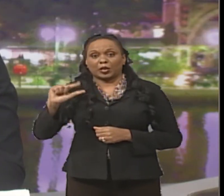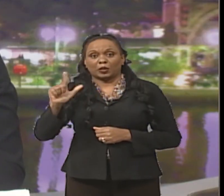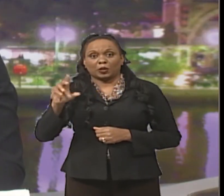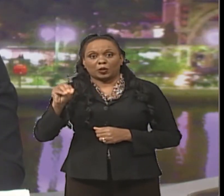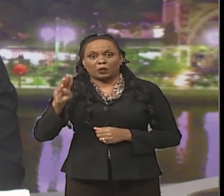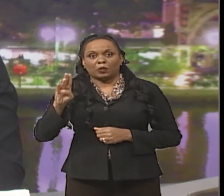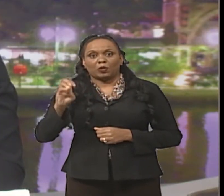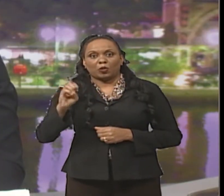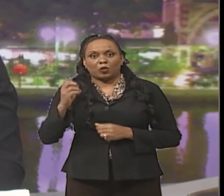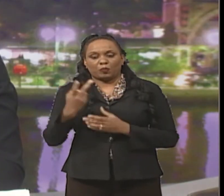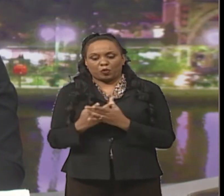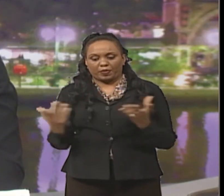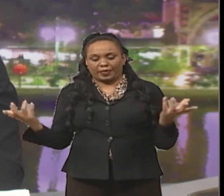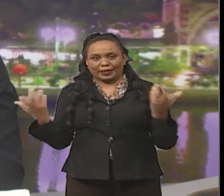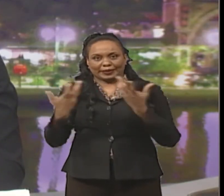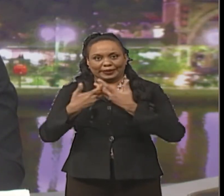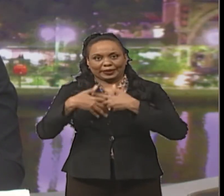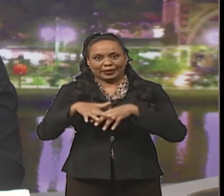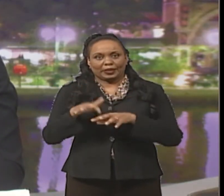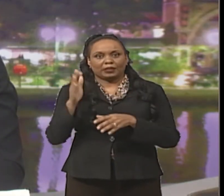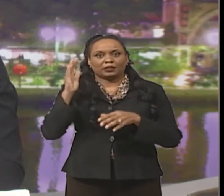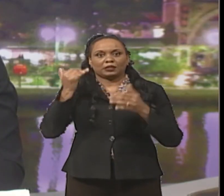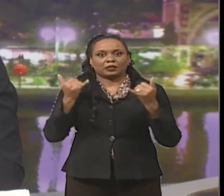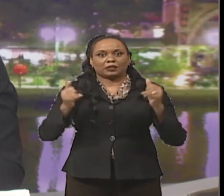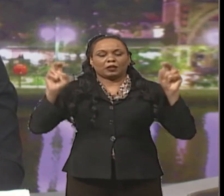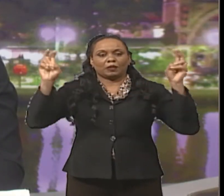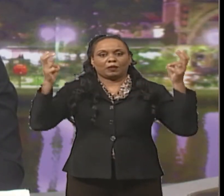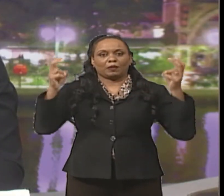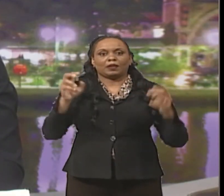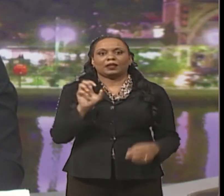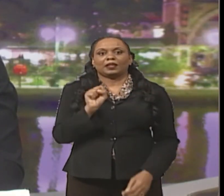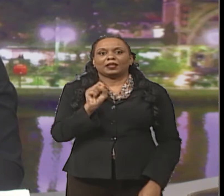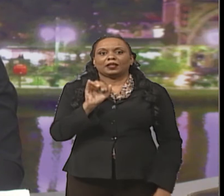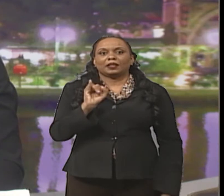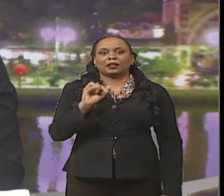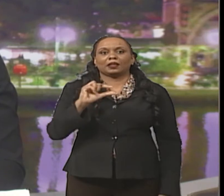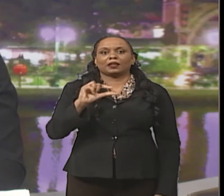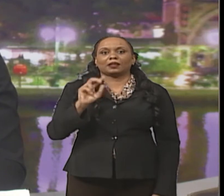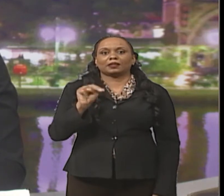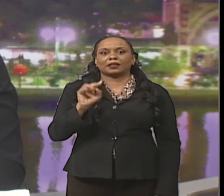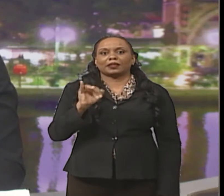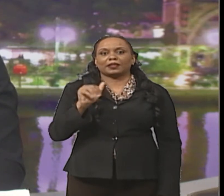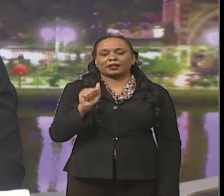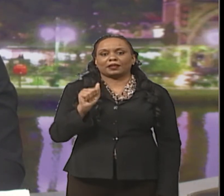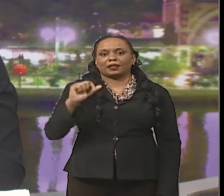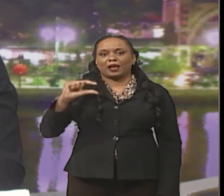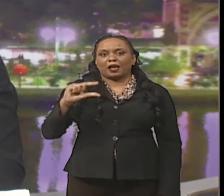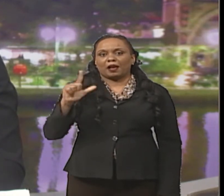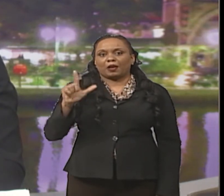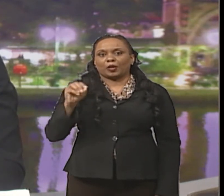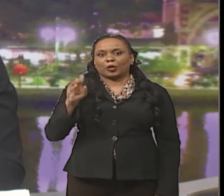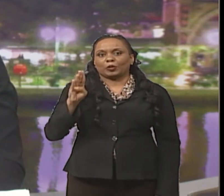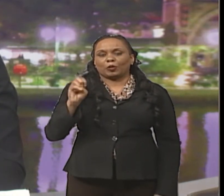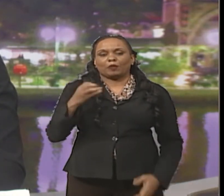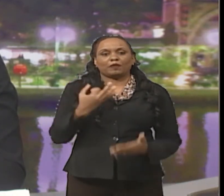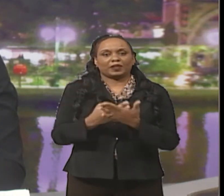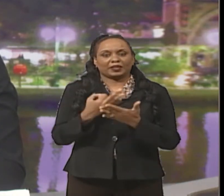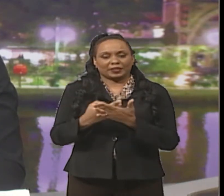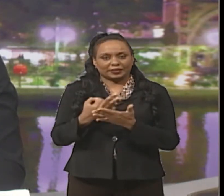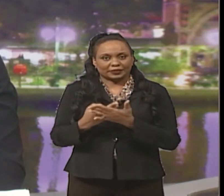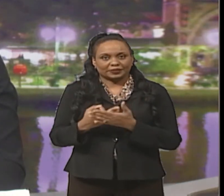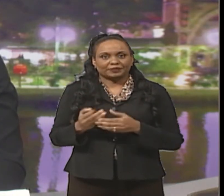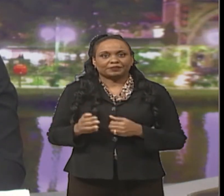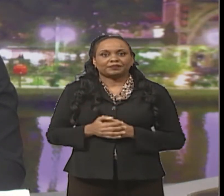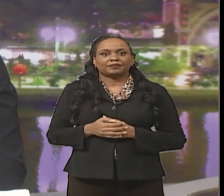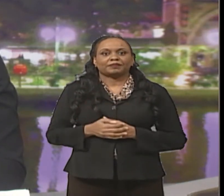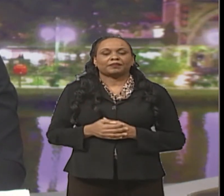been amalgamated and will now be called Signia Globe Financial Group Incorporated. In its statement on the development, Goddard Enterprises